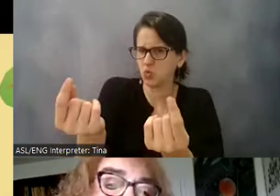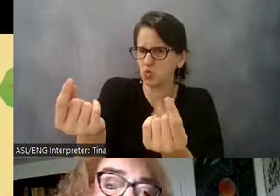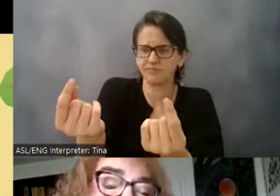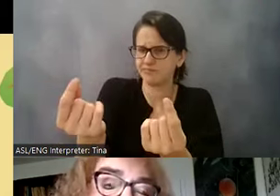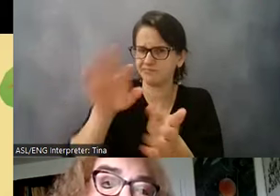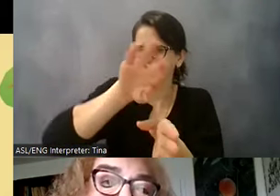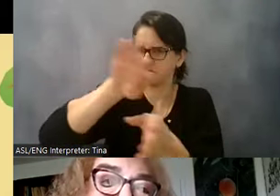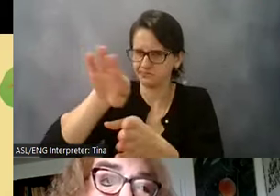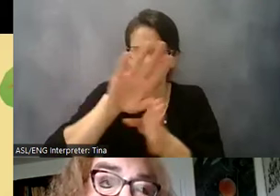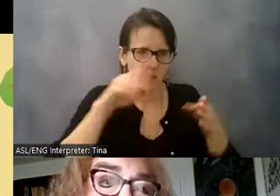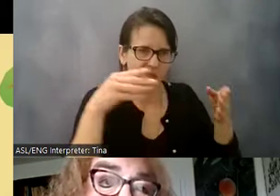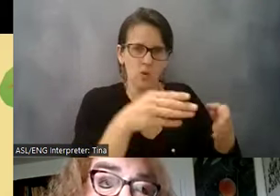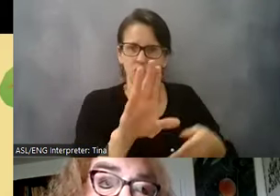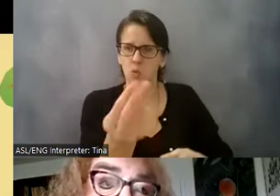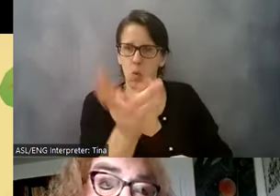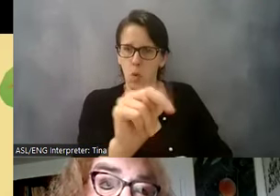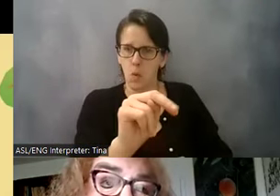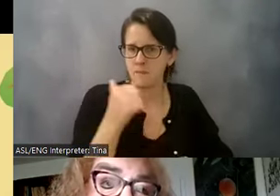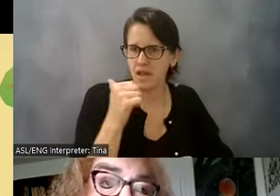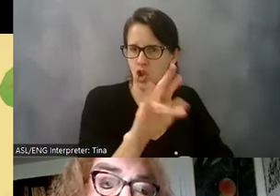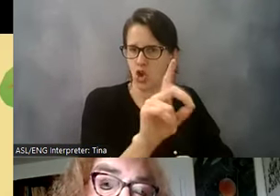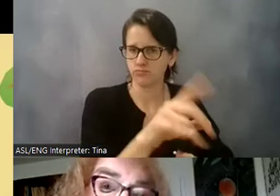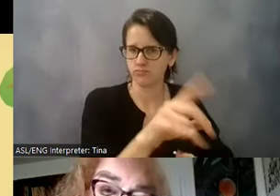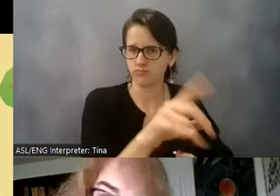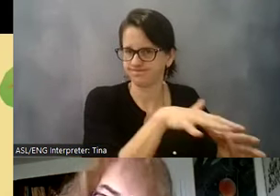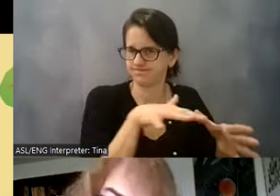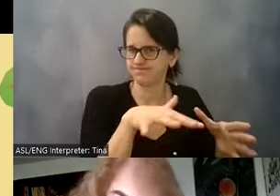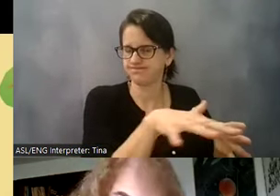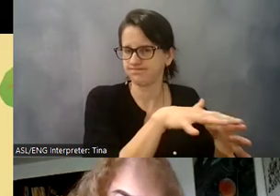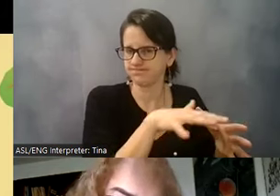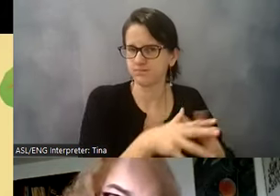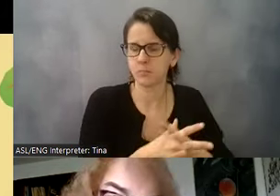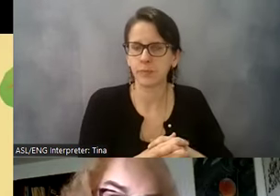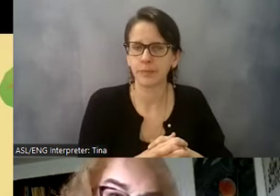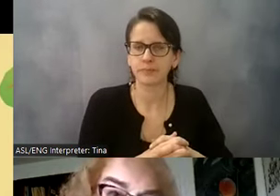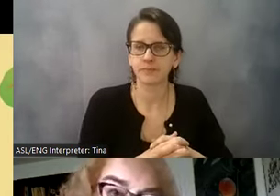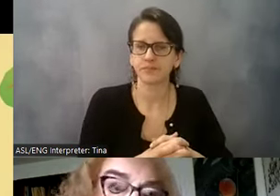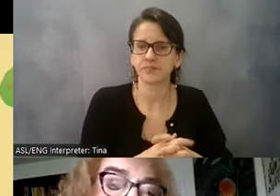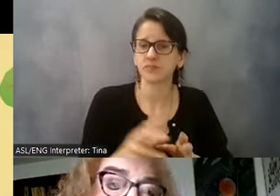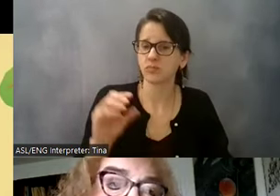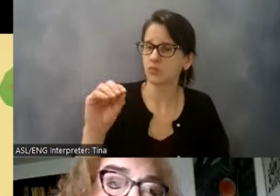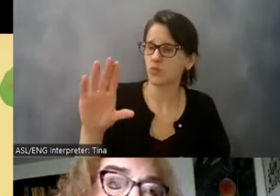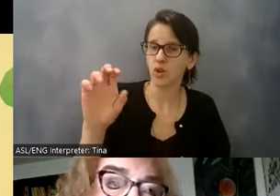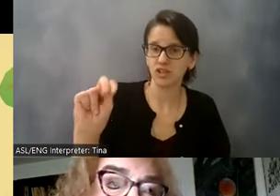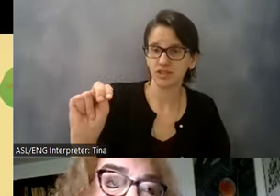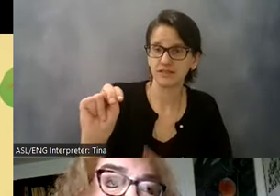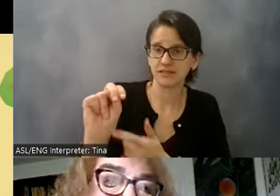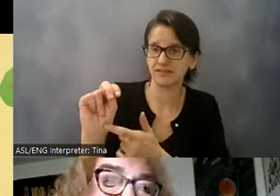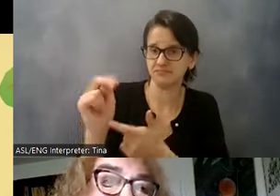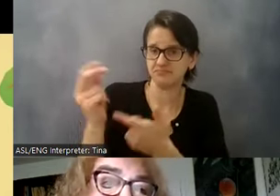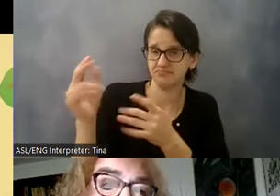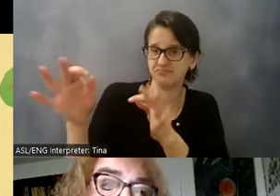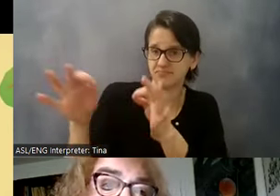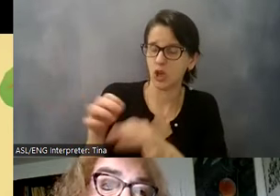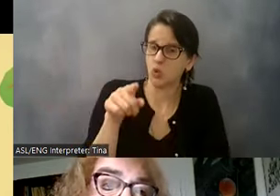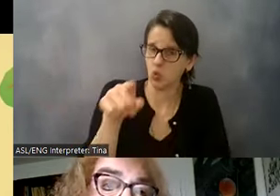for yourself in your own backyard. You can, as Ocean pointed out, you can be a gardener